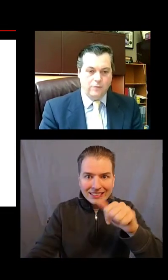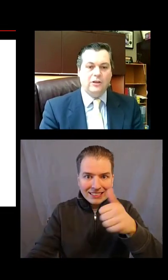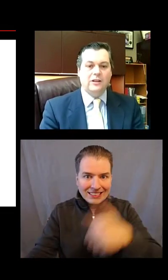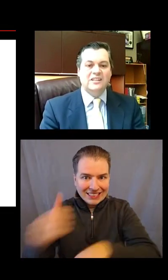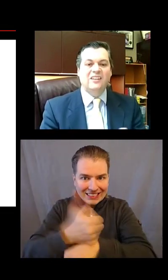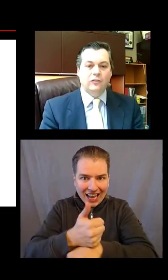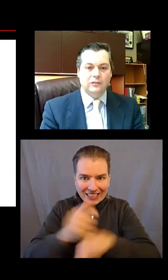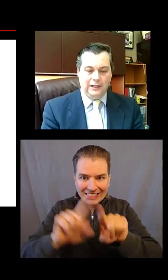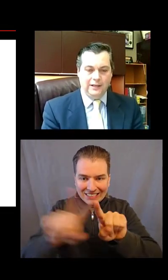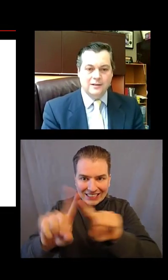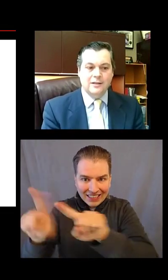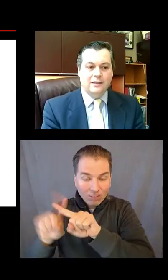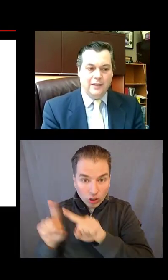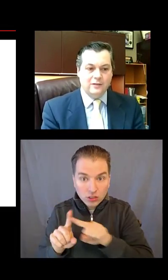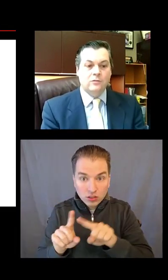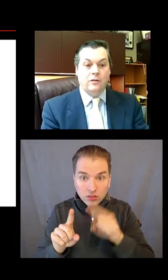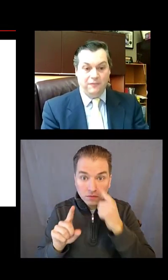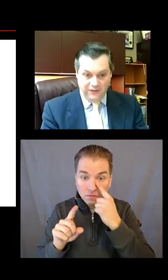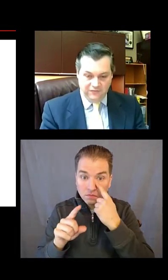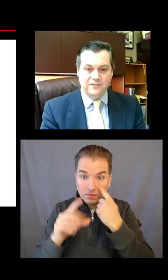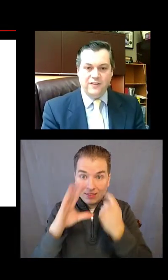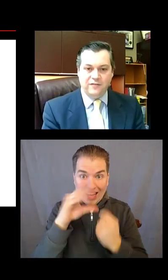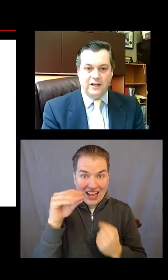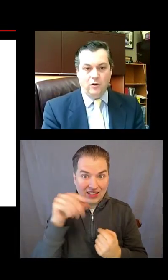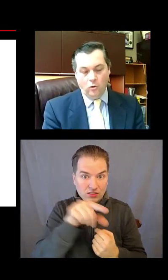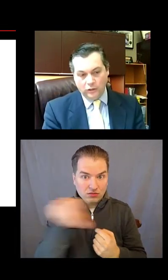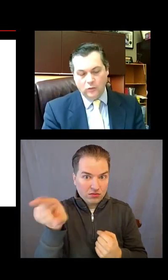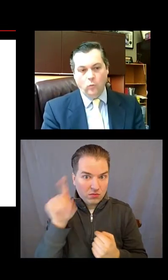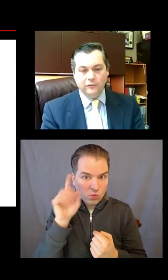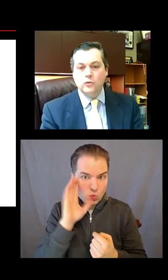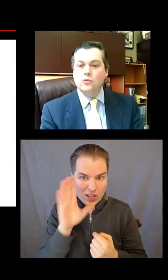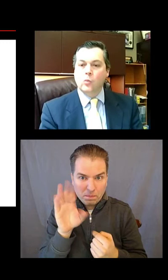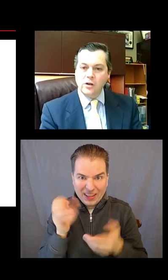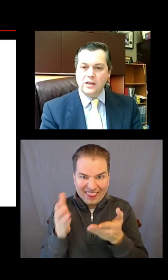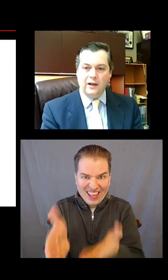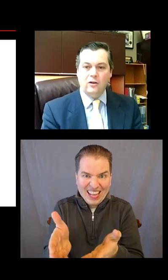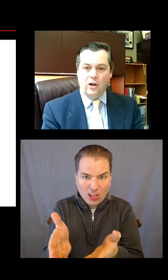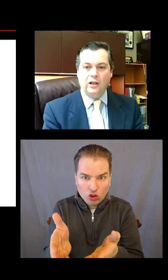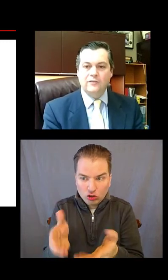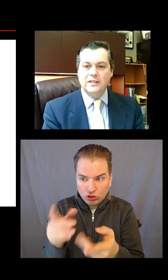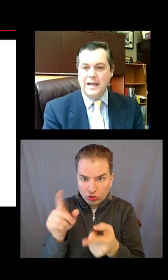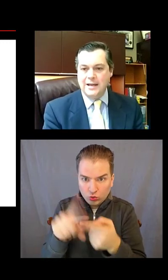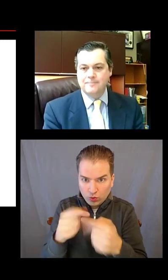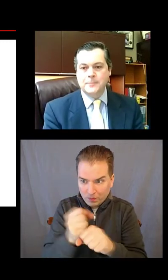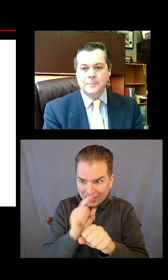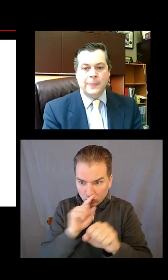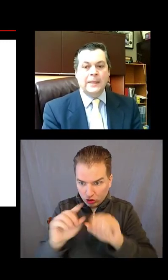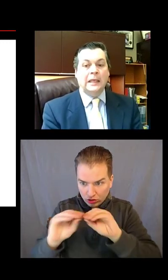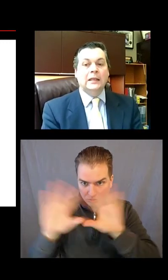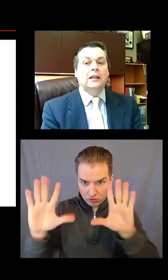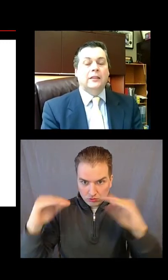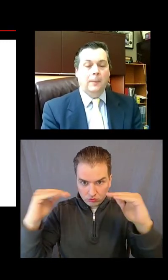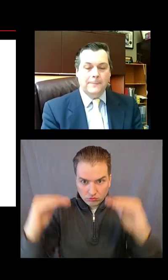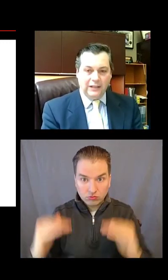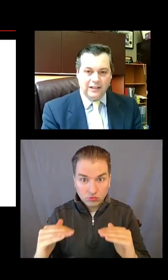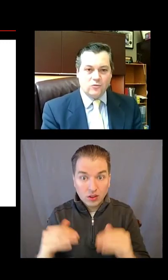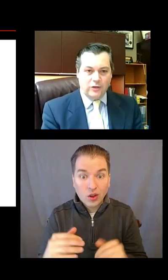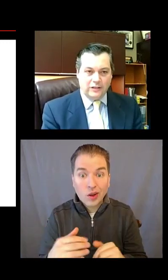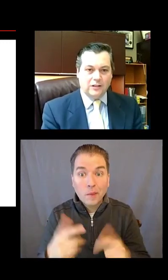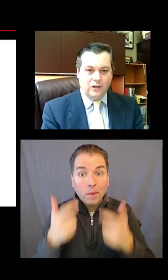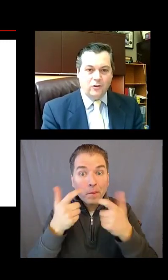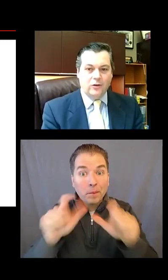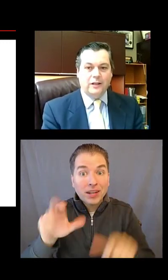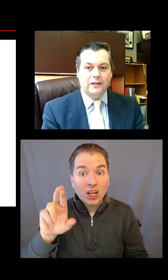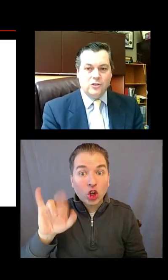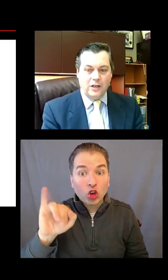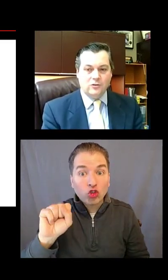is distributed differently than 50-50. Only one of you is working there all of the time. The biggest